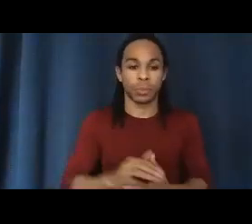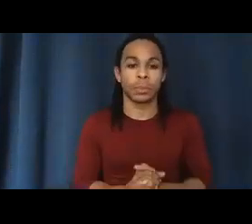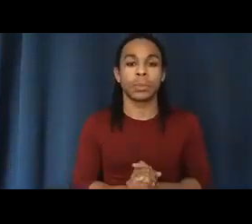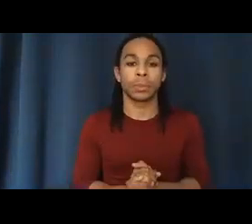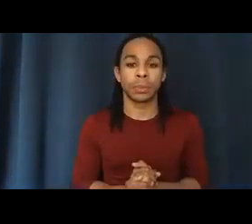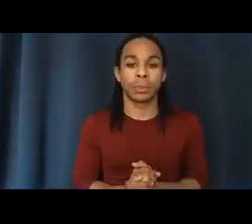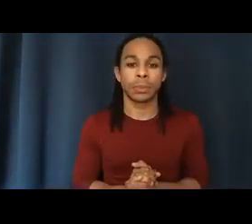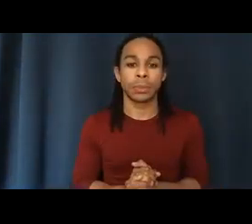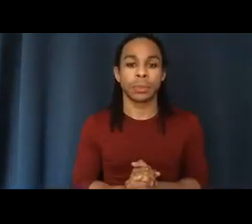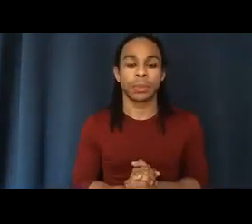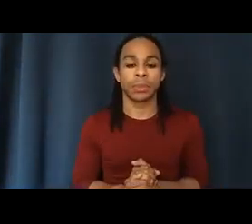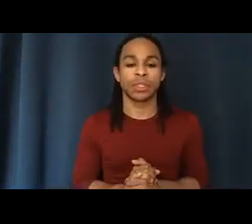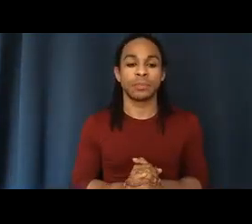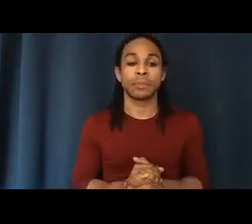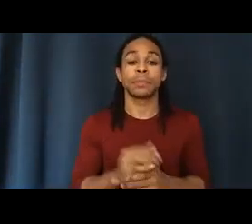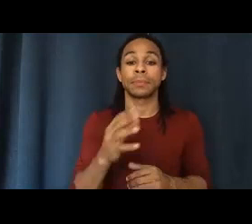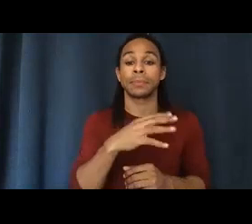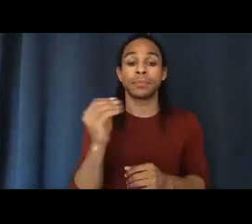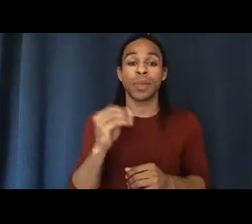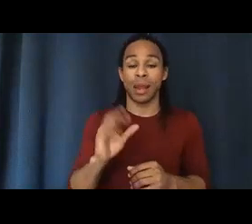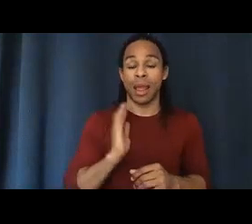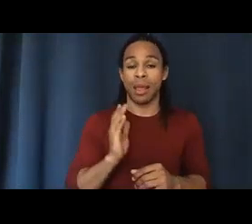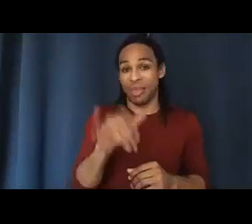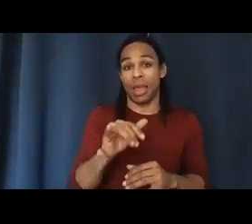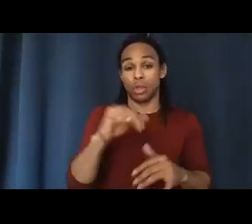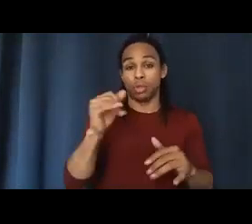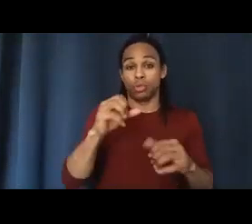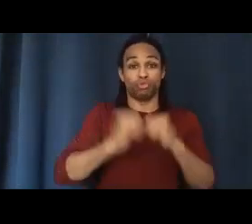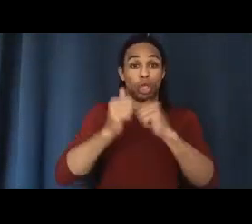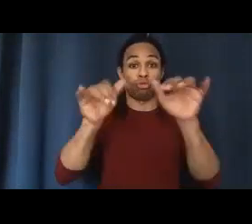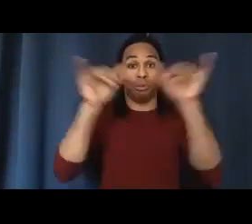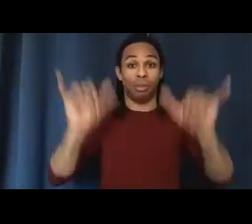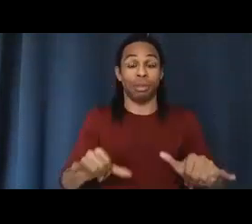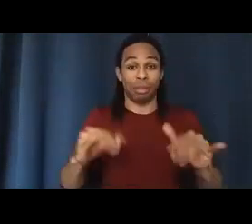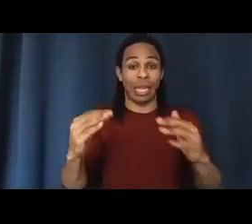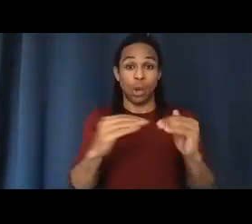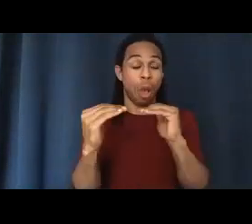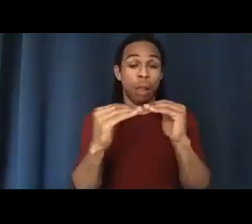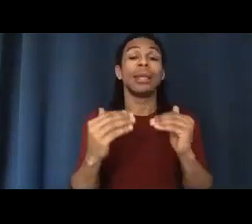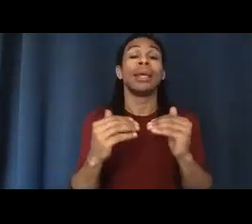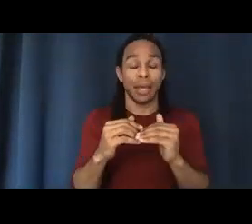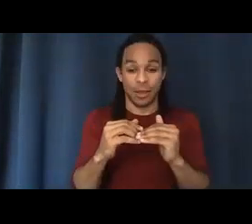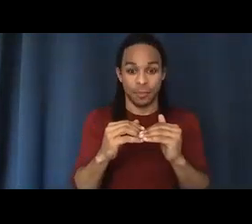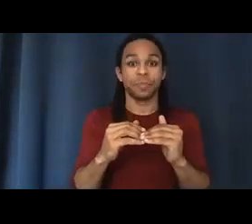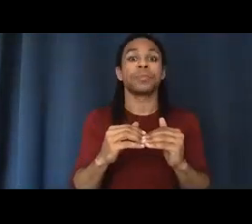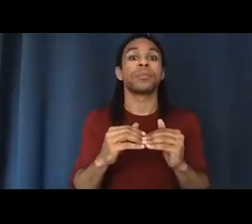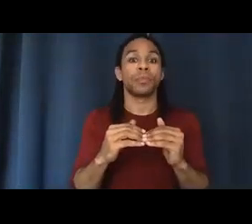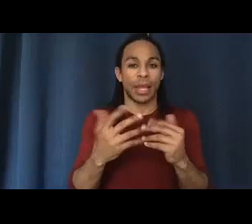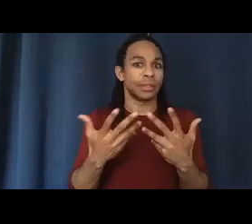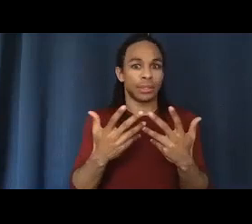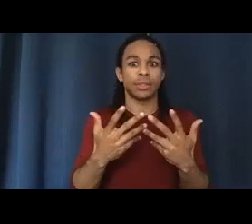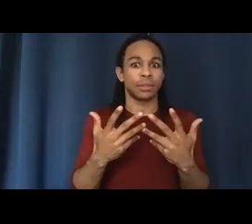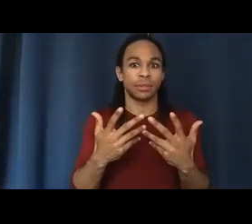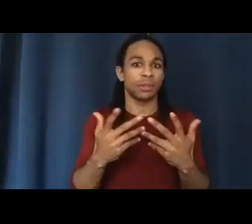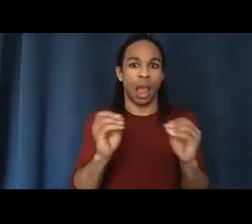as an action actually, that has even brought a higher light into this fact. And this